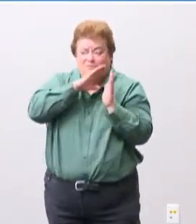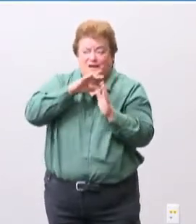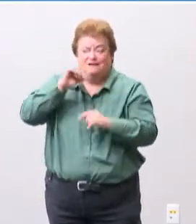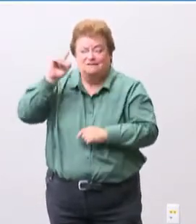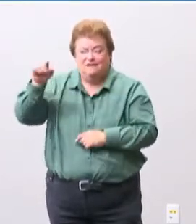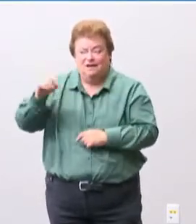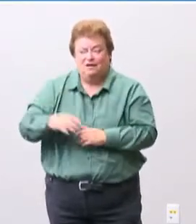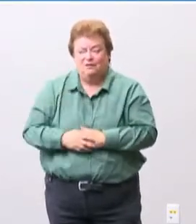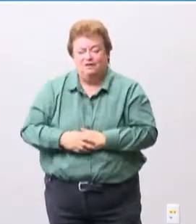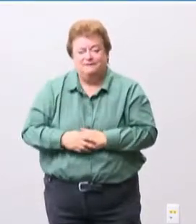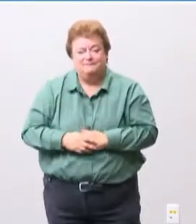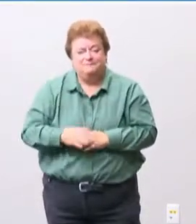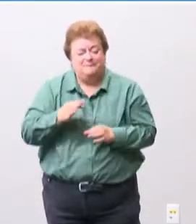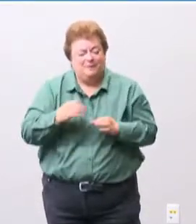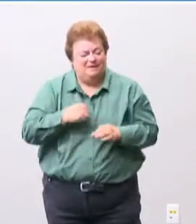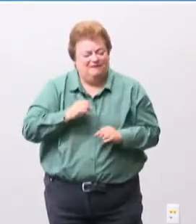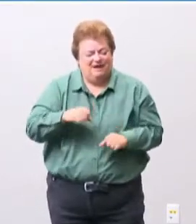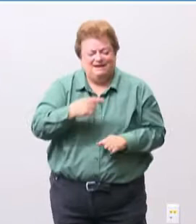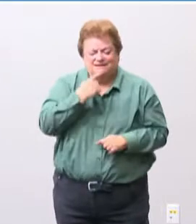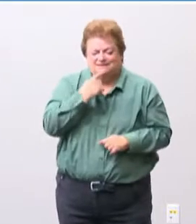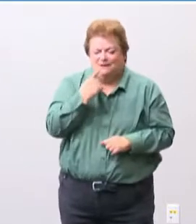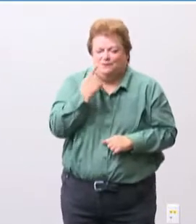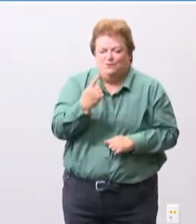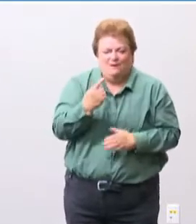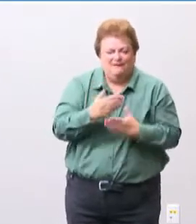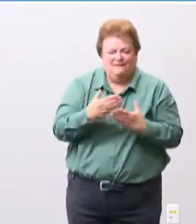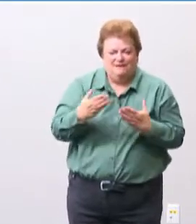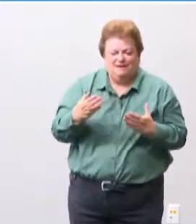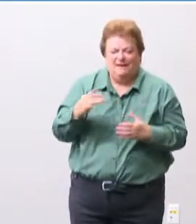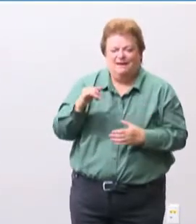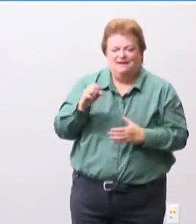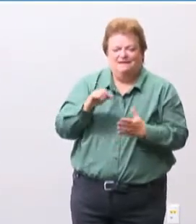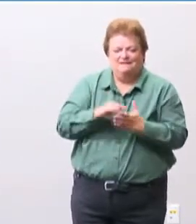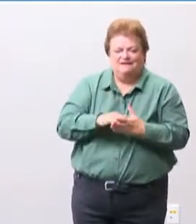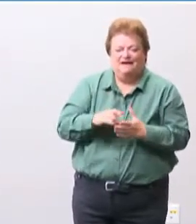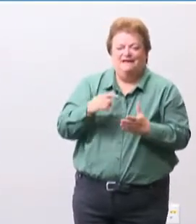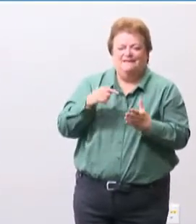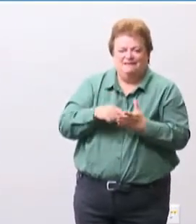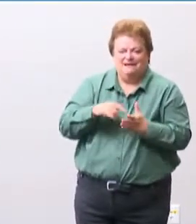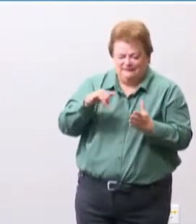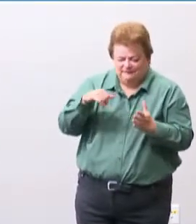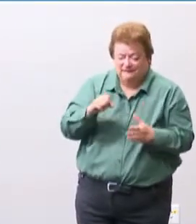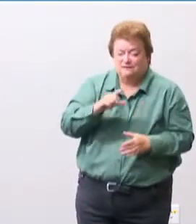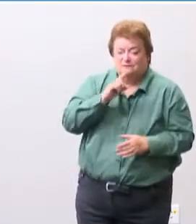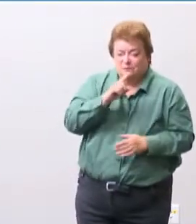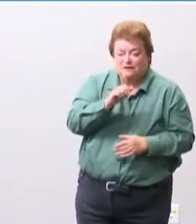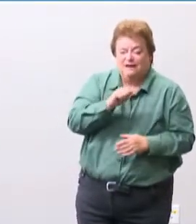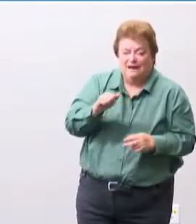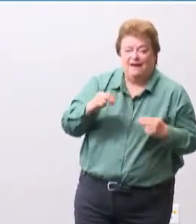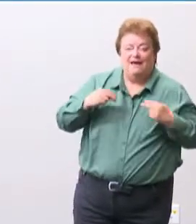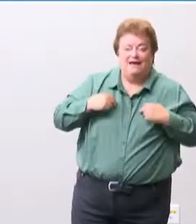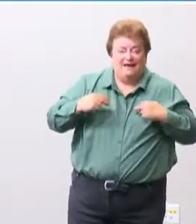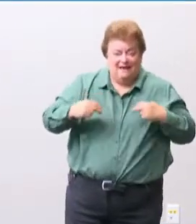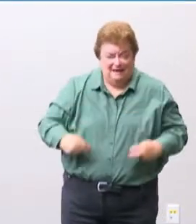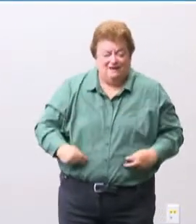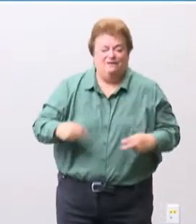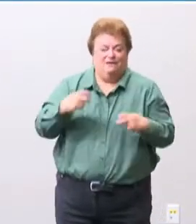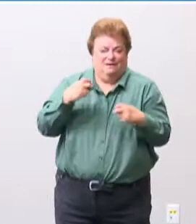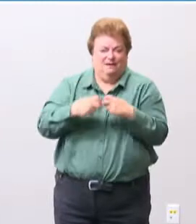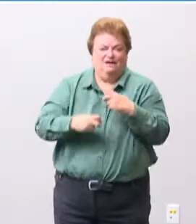just really, if I could say one thing, it's just that this is really a health issue. And